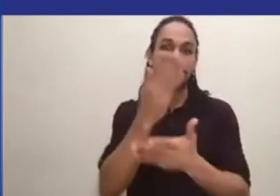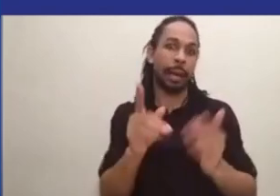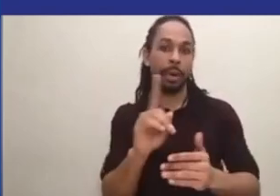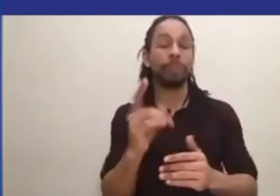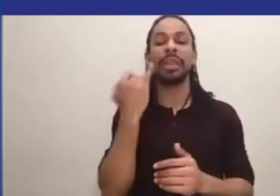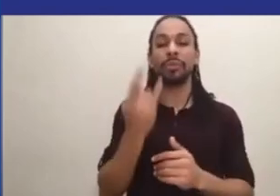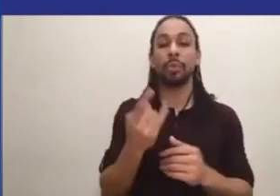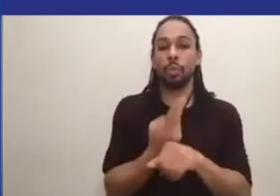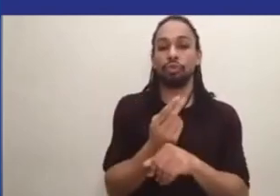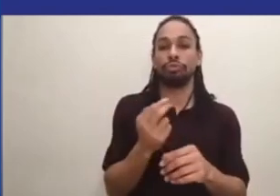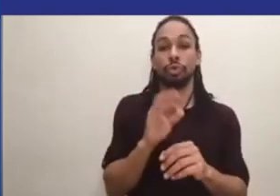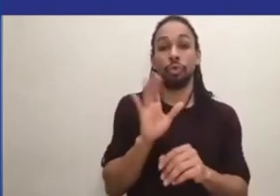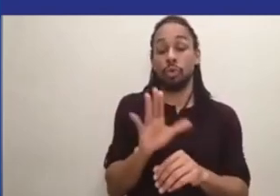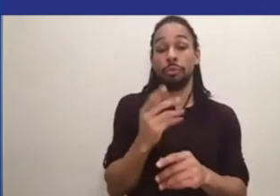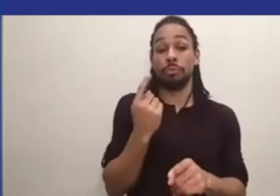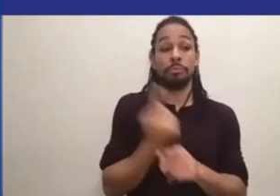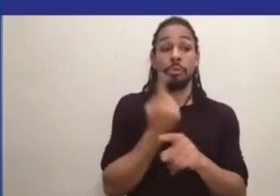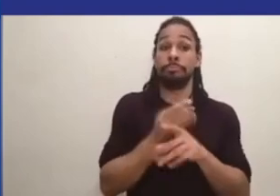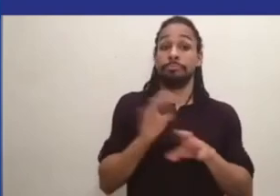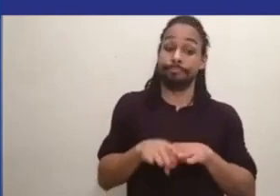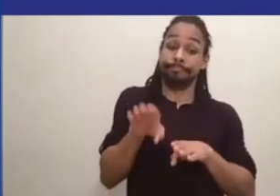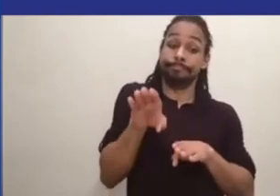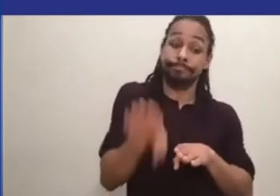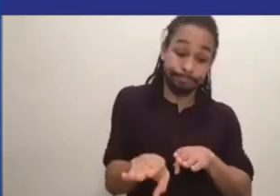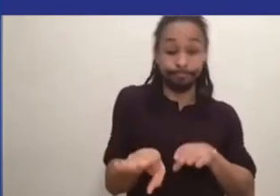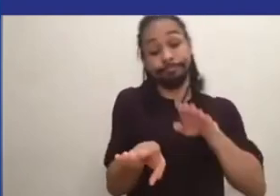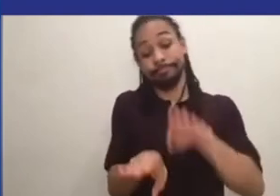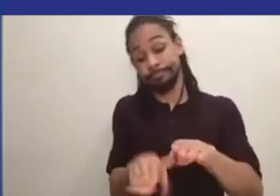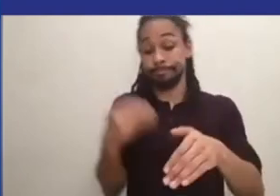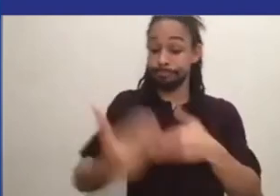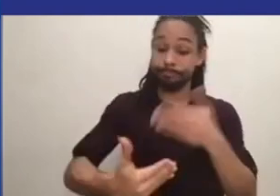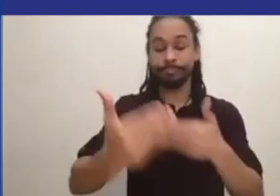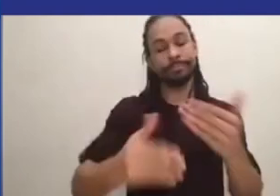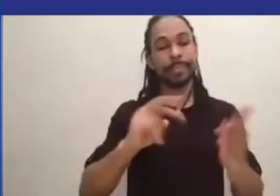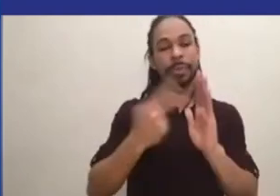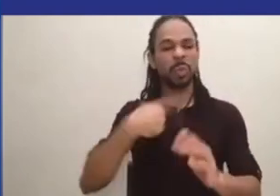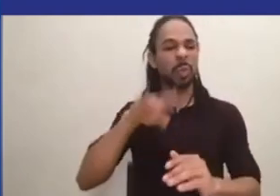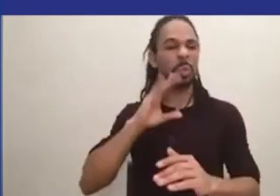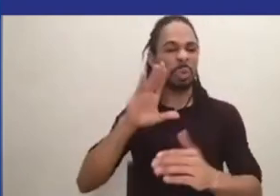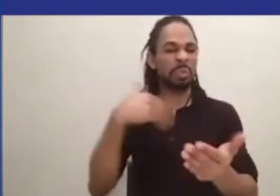forward, I think we can get there eventually.